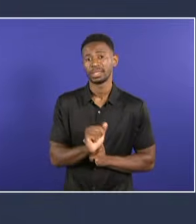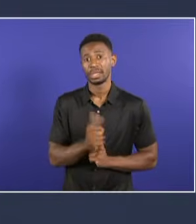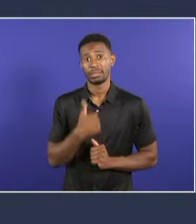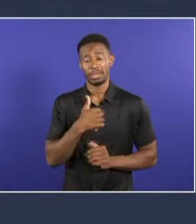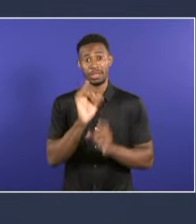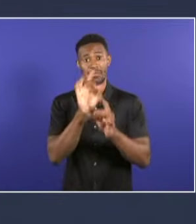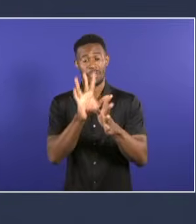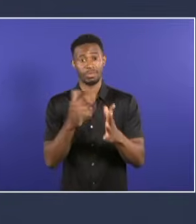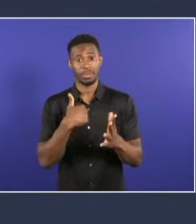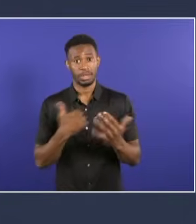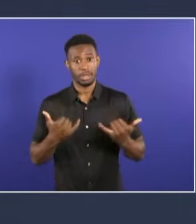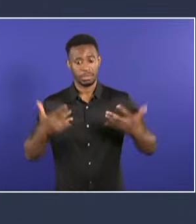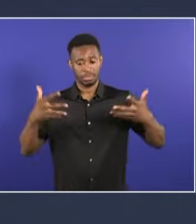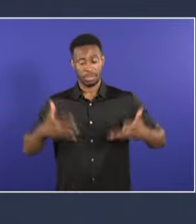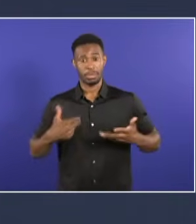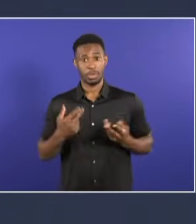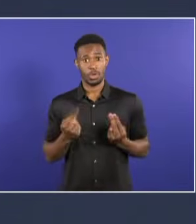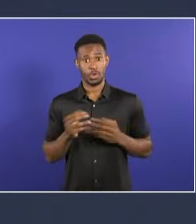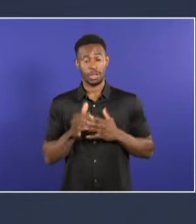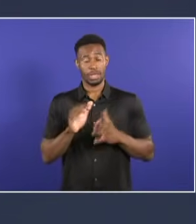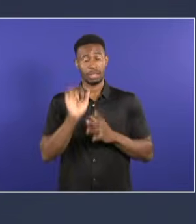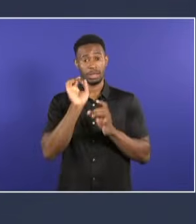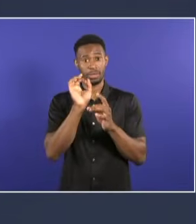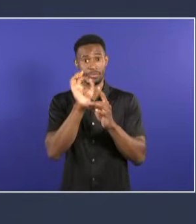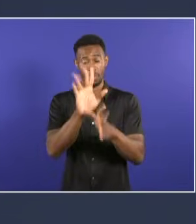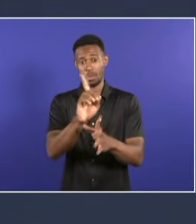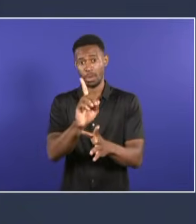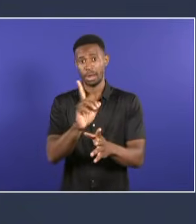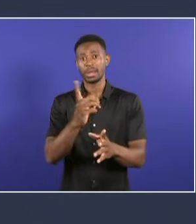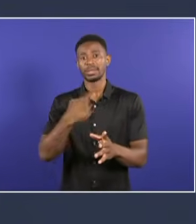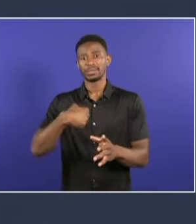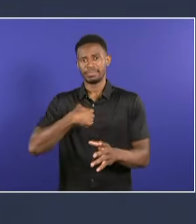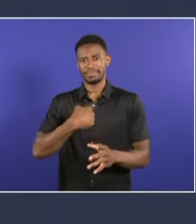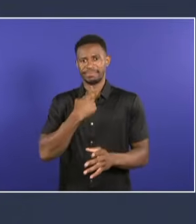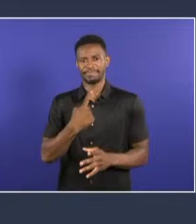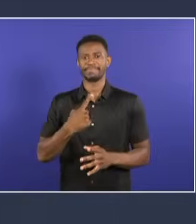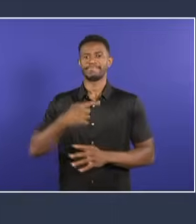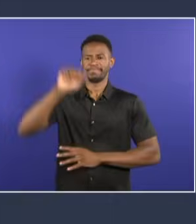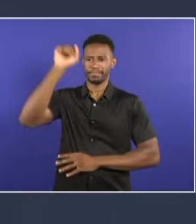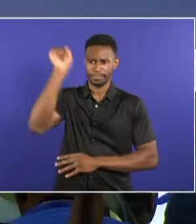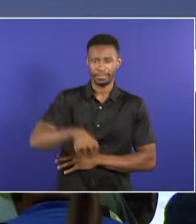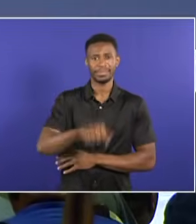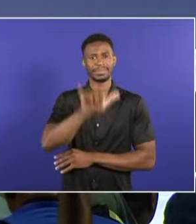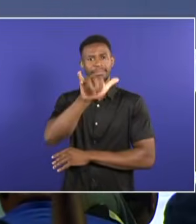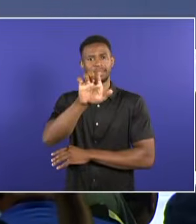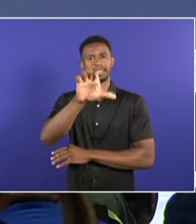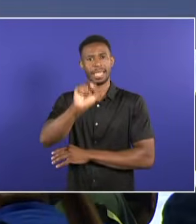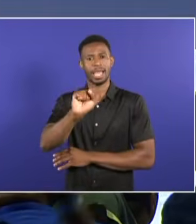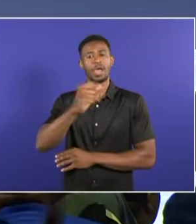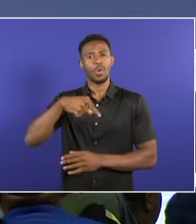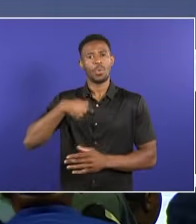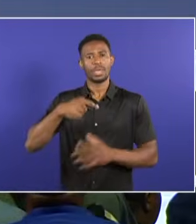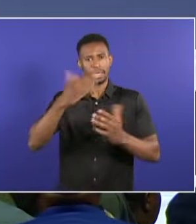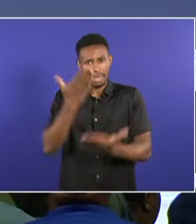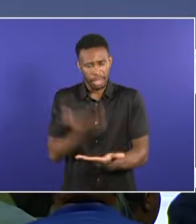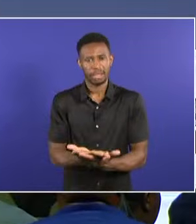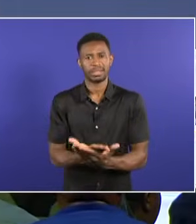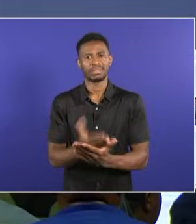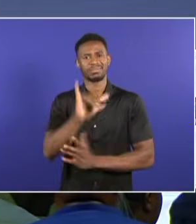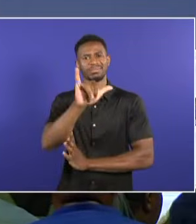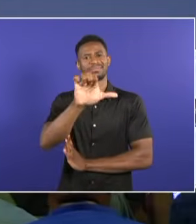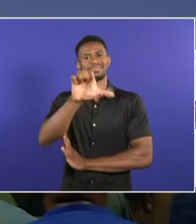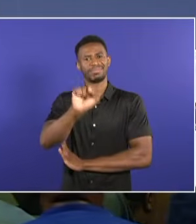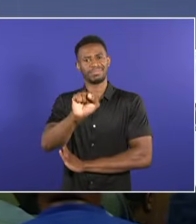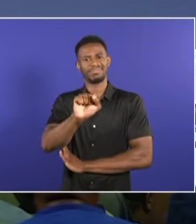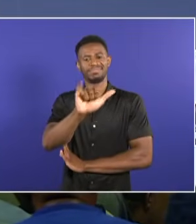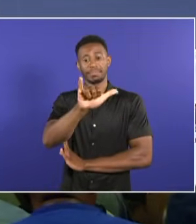newly elected leader, my answer is a resounding yes. Yes, we can. Yes,